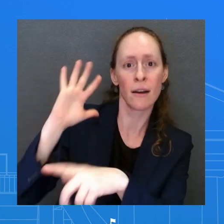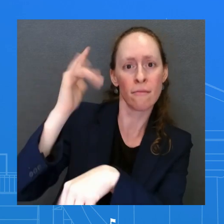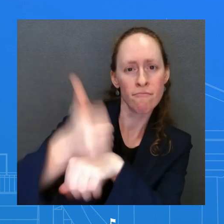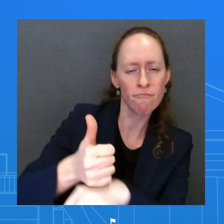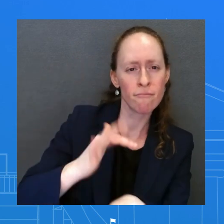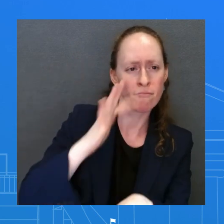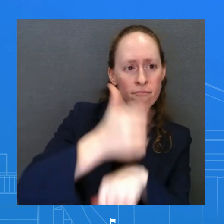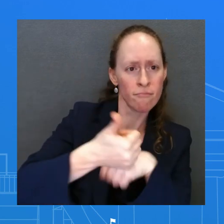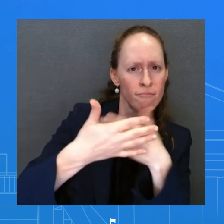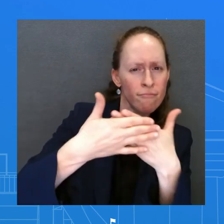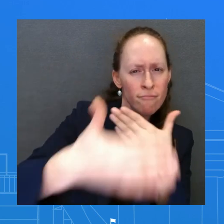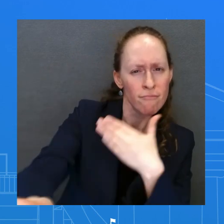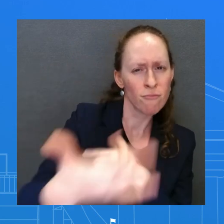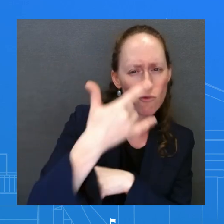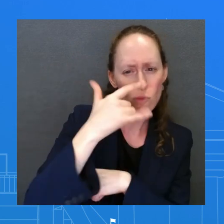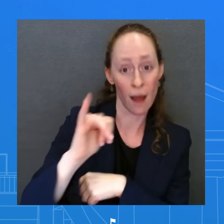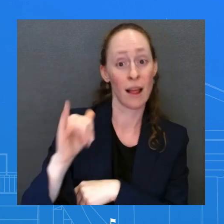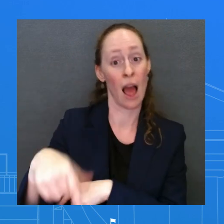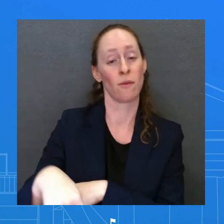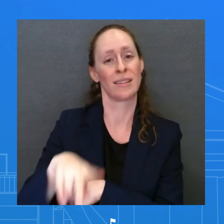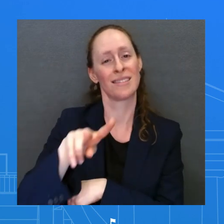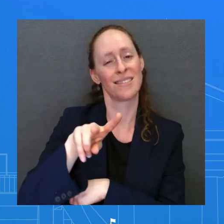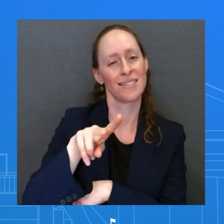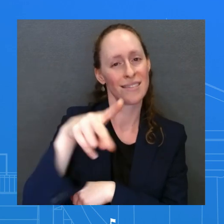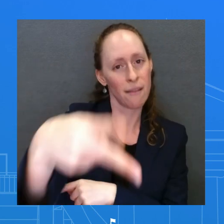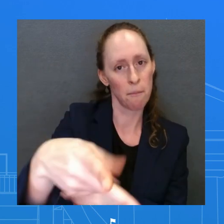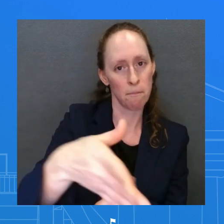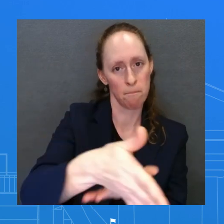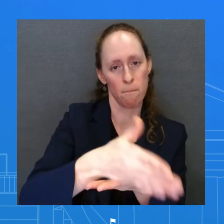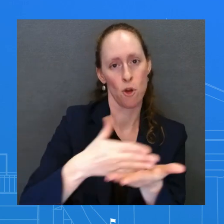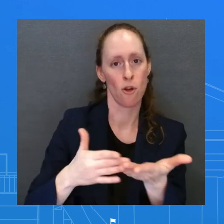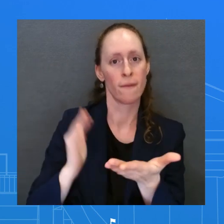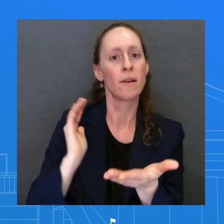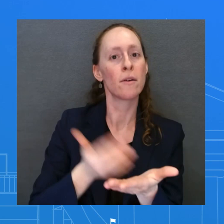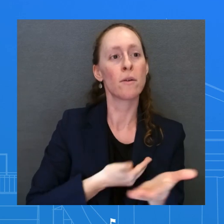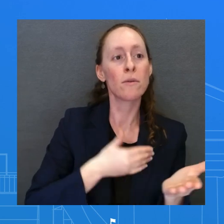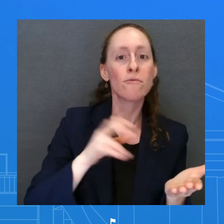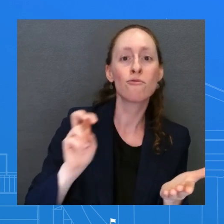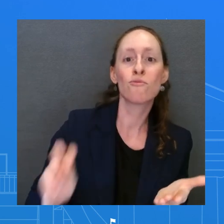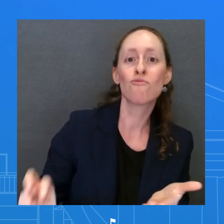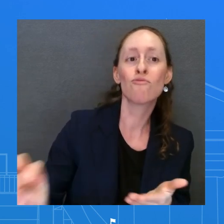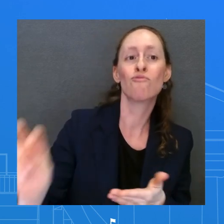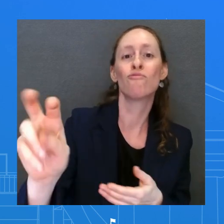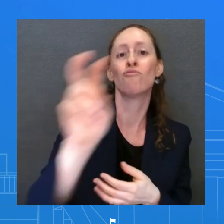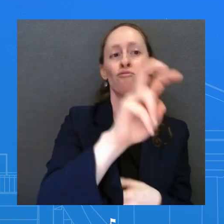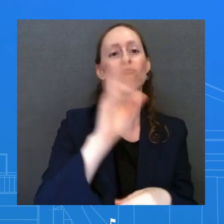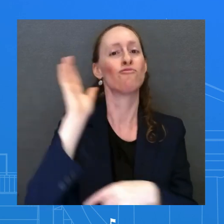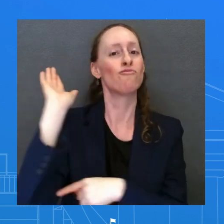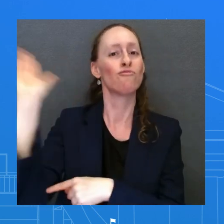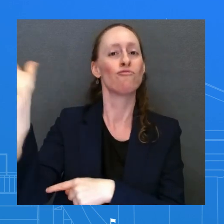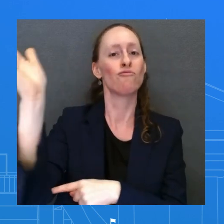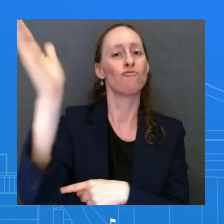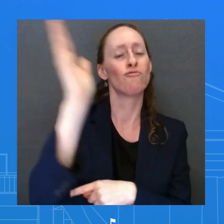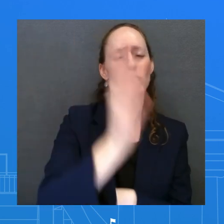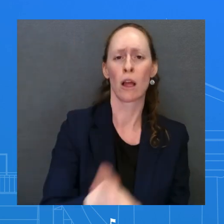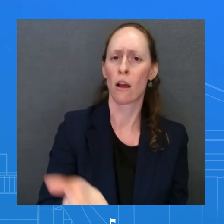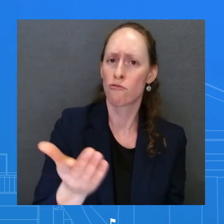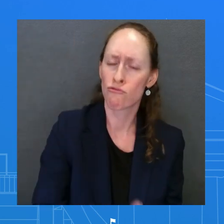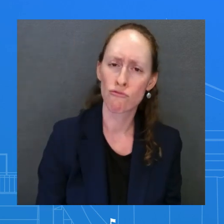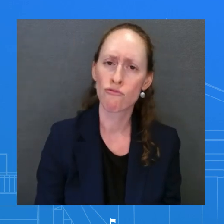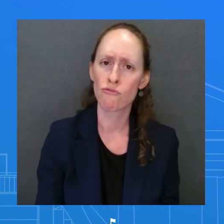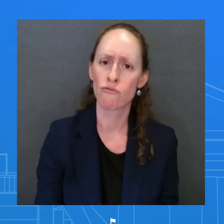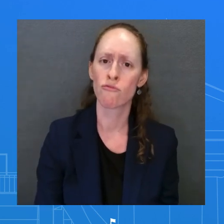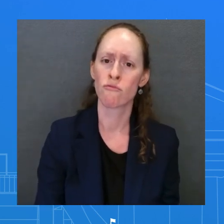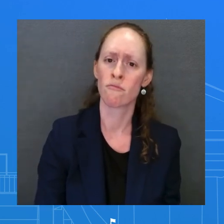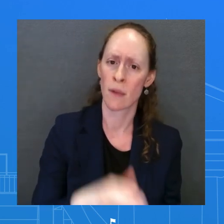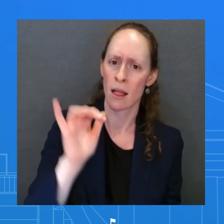all of this is all kind of brought together in a way so that he can give this cornerstone speech, right? This really important